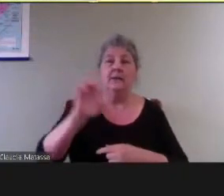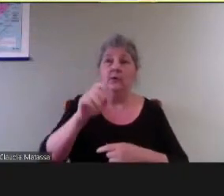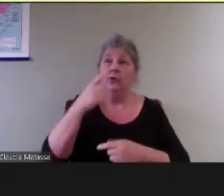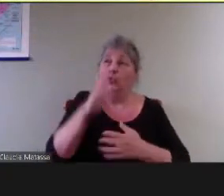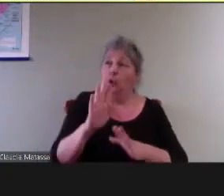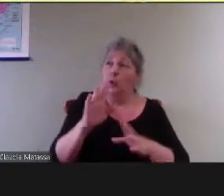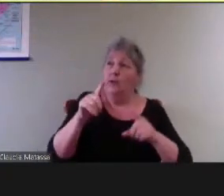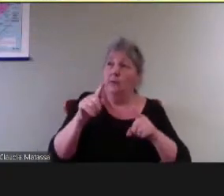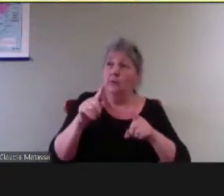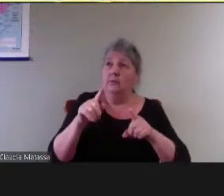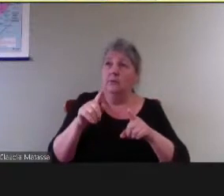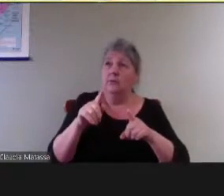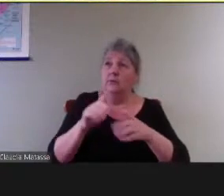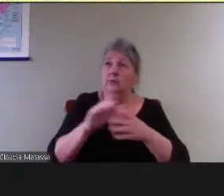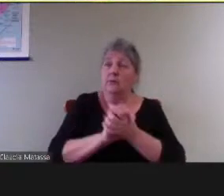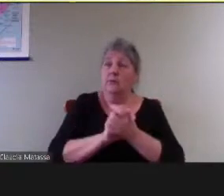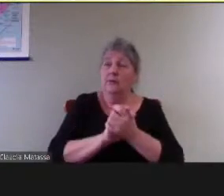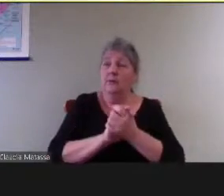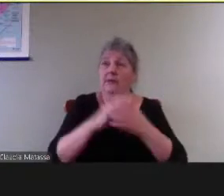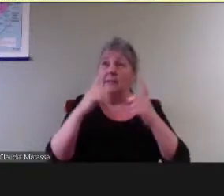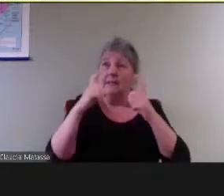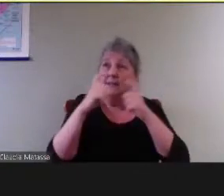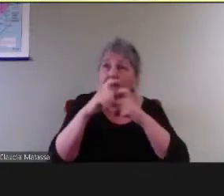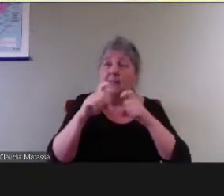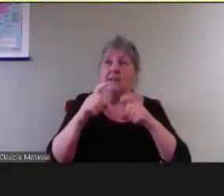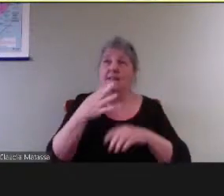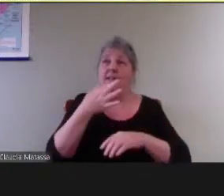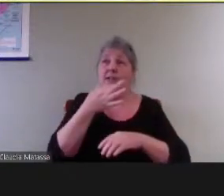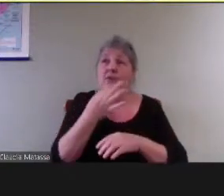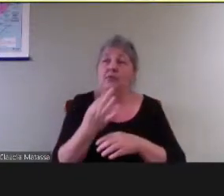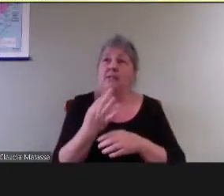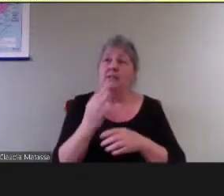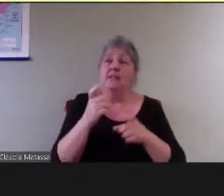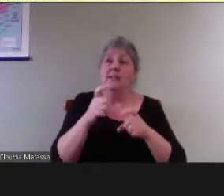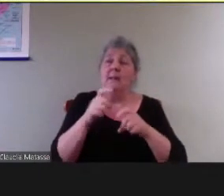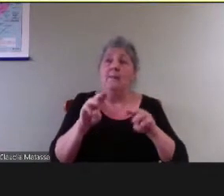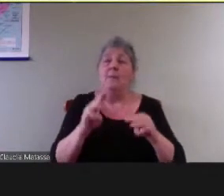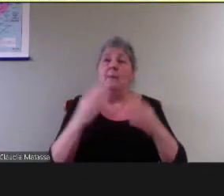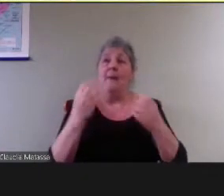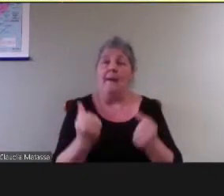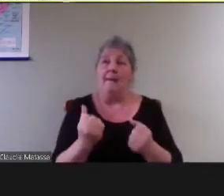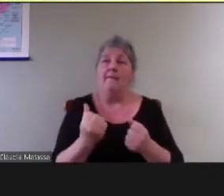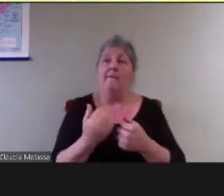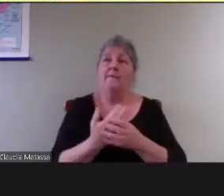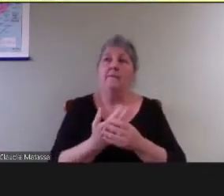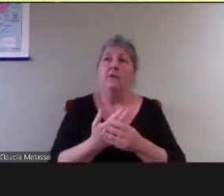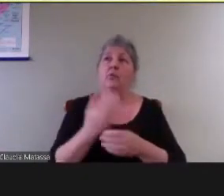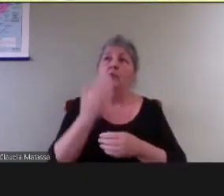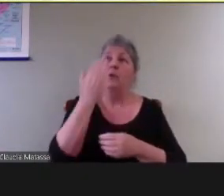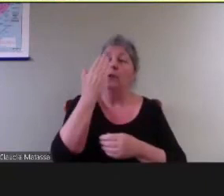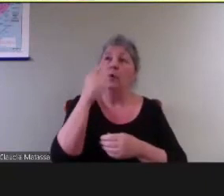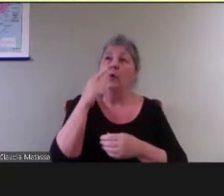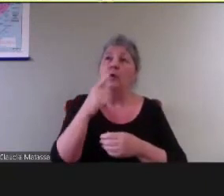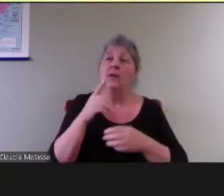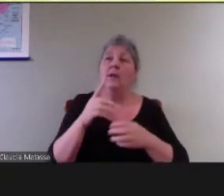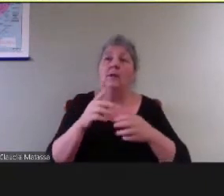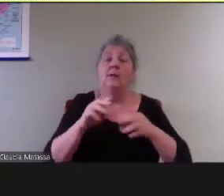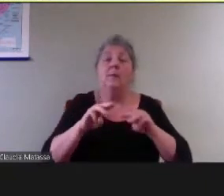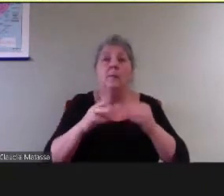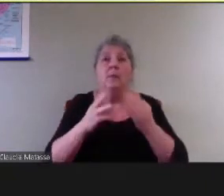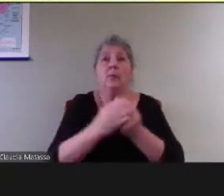between adversity and these risks. We know that people with intellectual disabilities